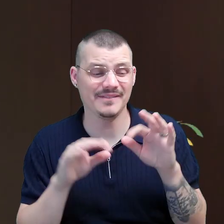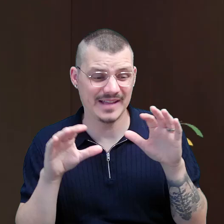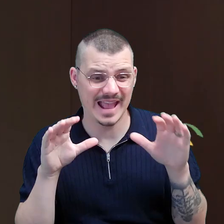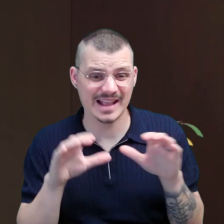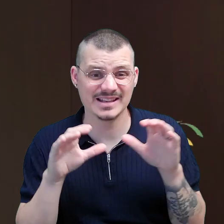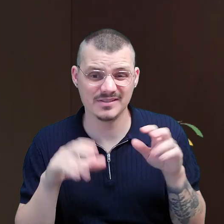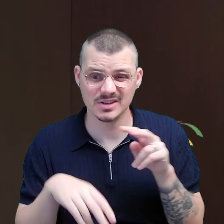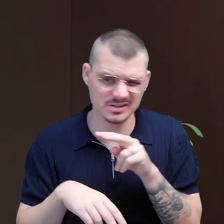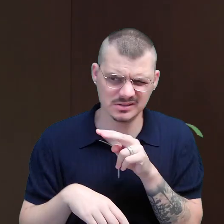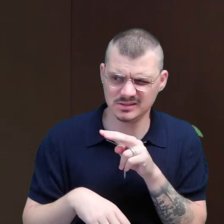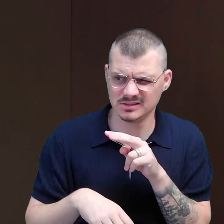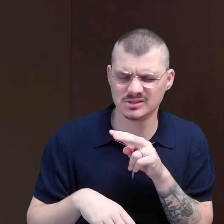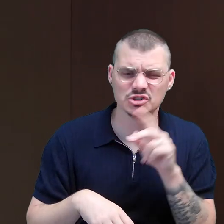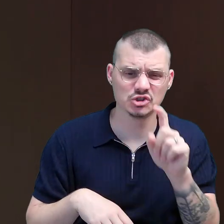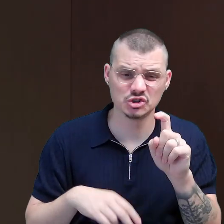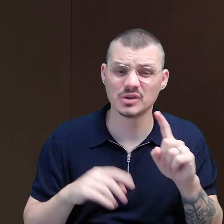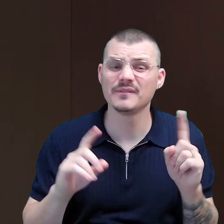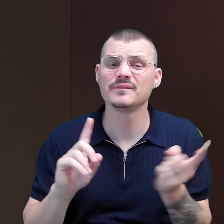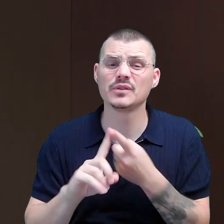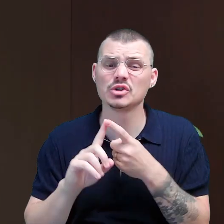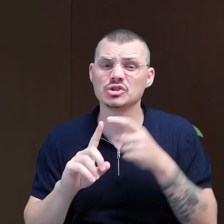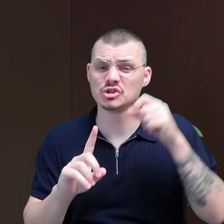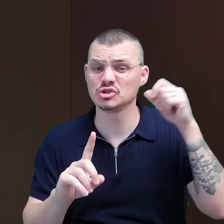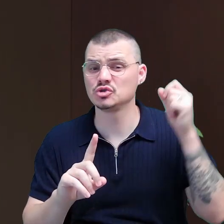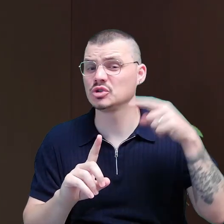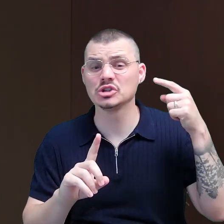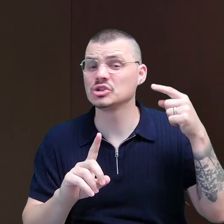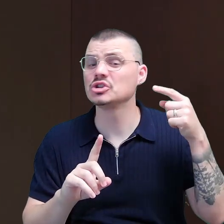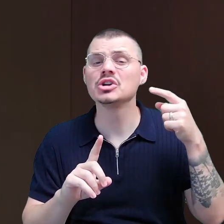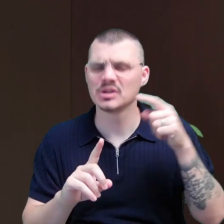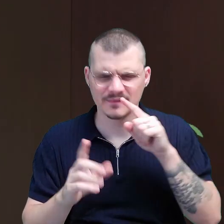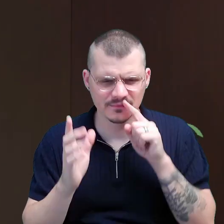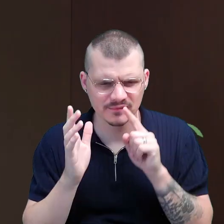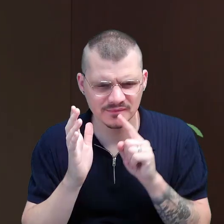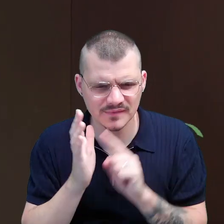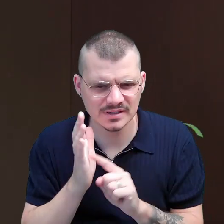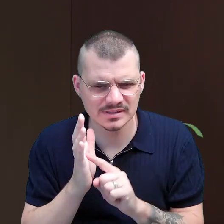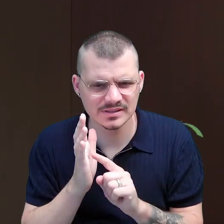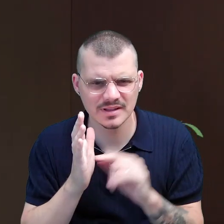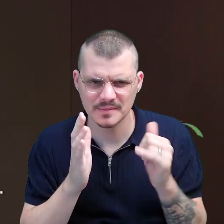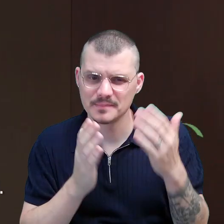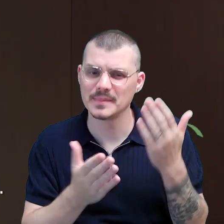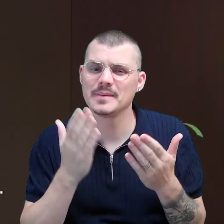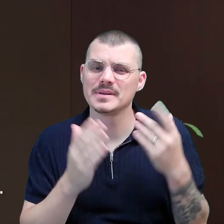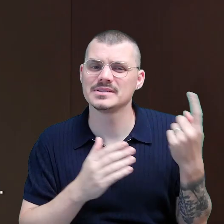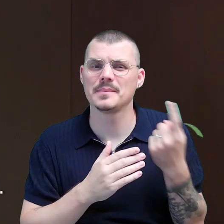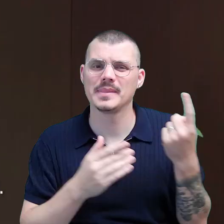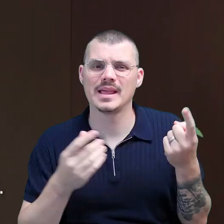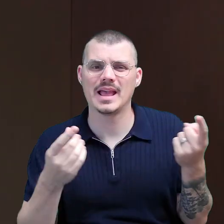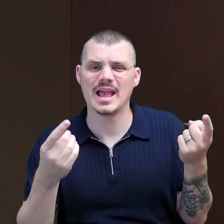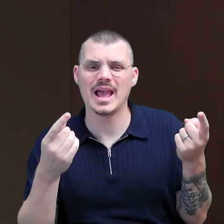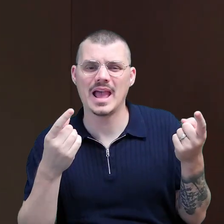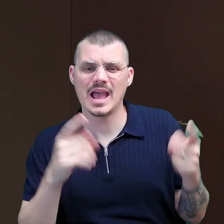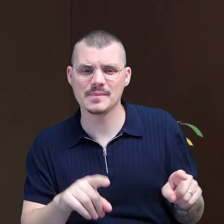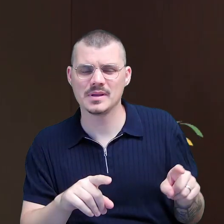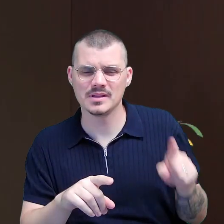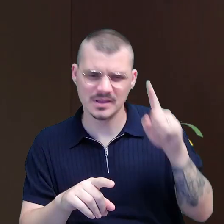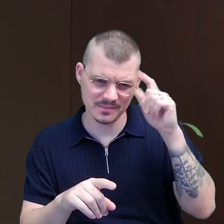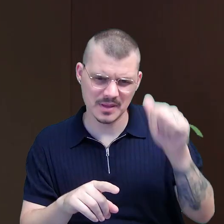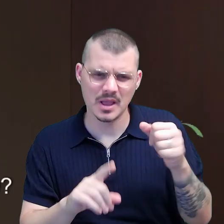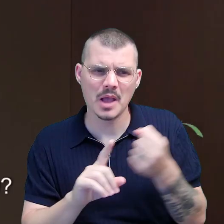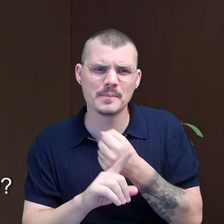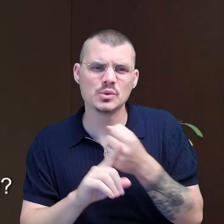that kind of activity should at first trigger an investigation that something might have happened. Because what are